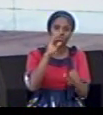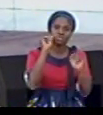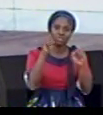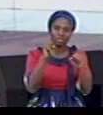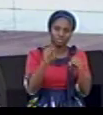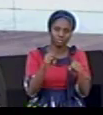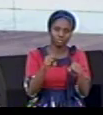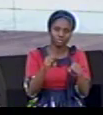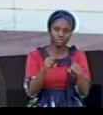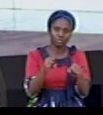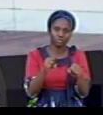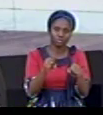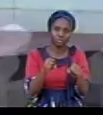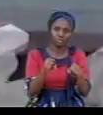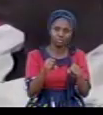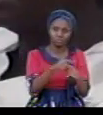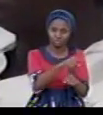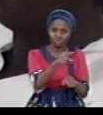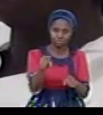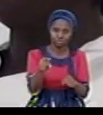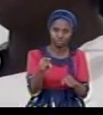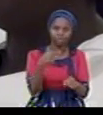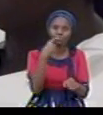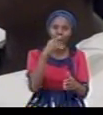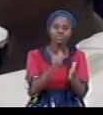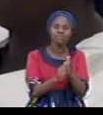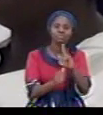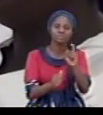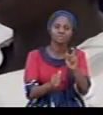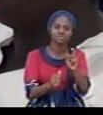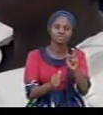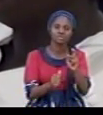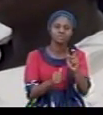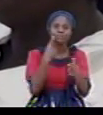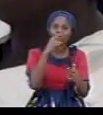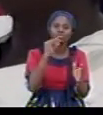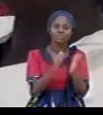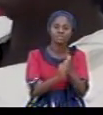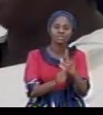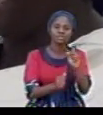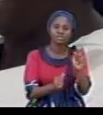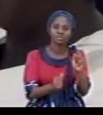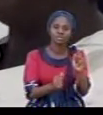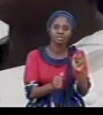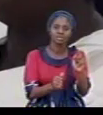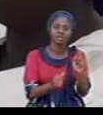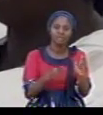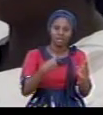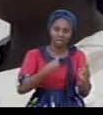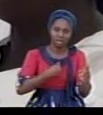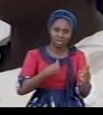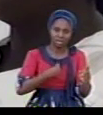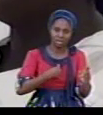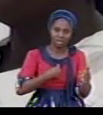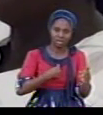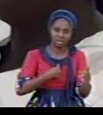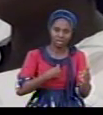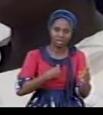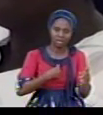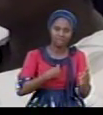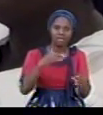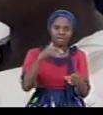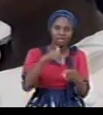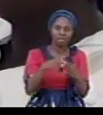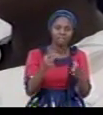ye, who is that? Ye, I said, who is that? In the night and